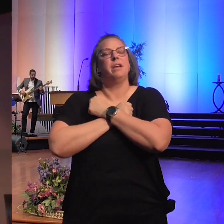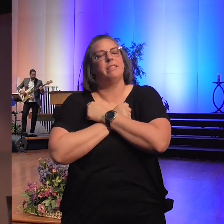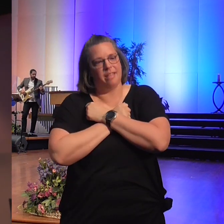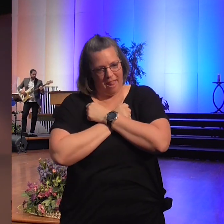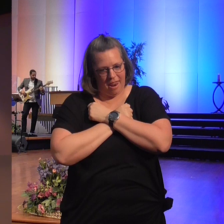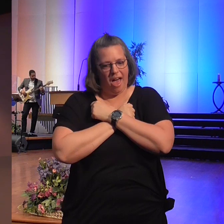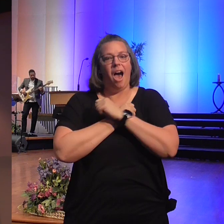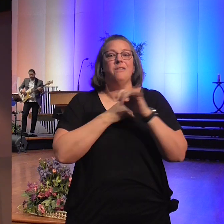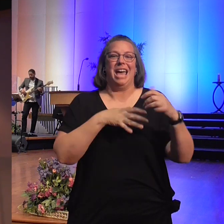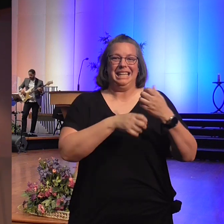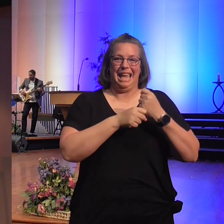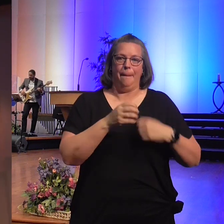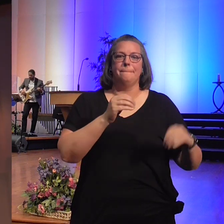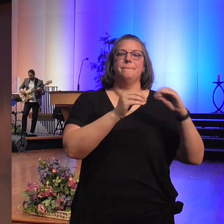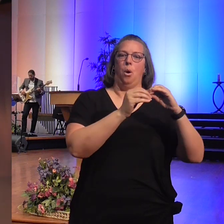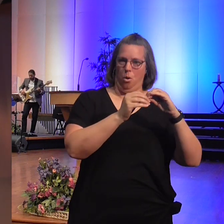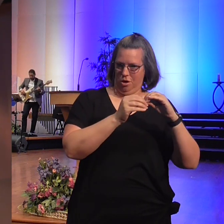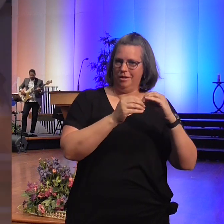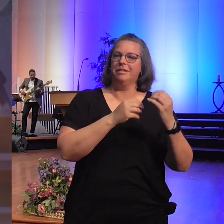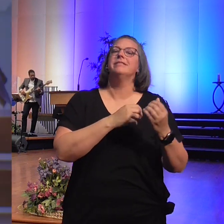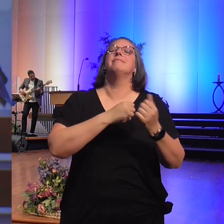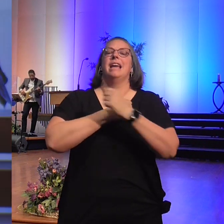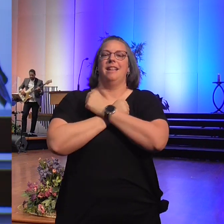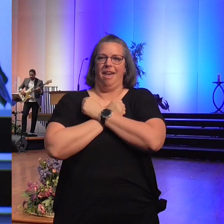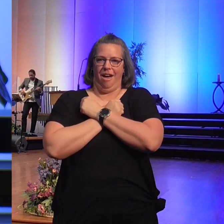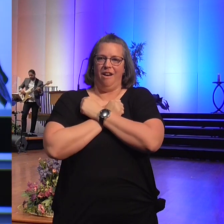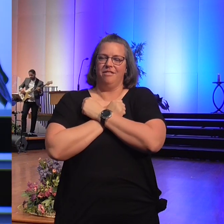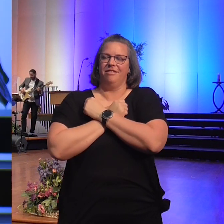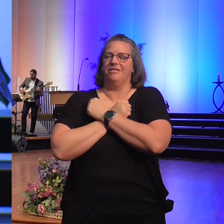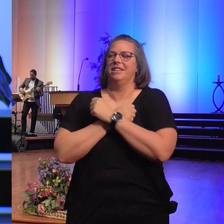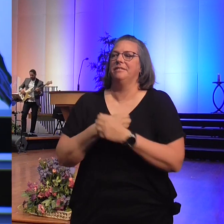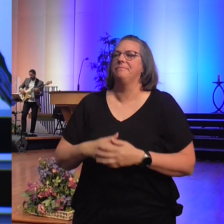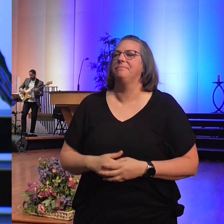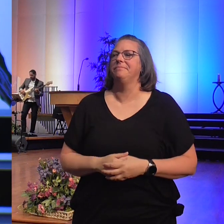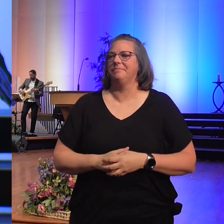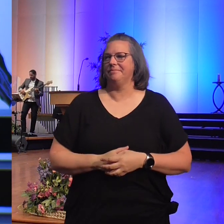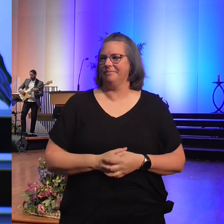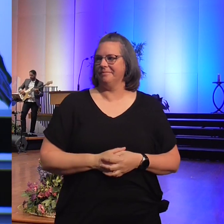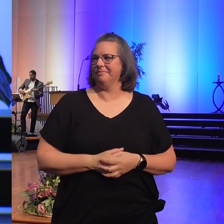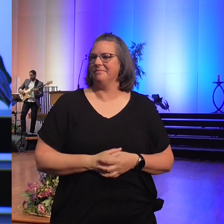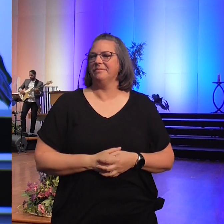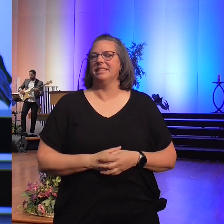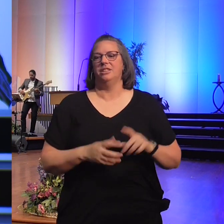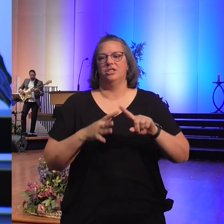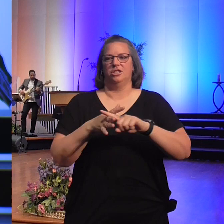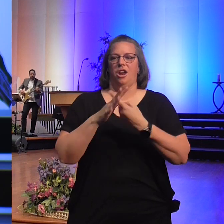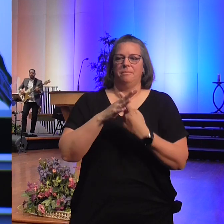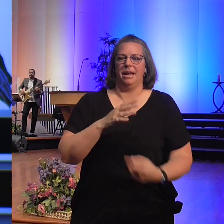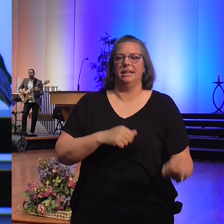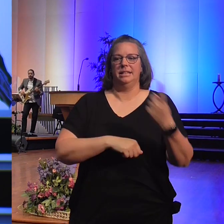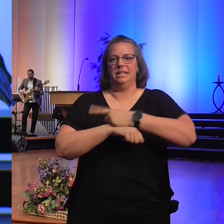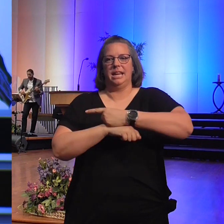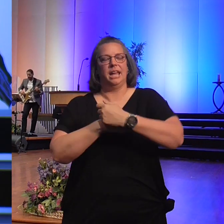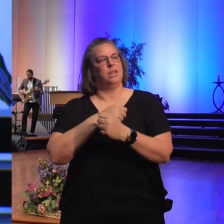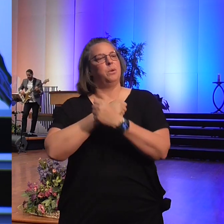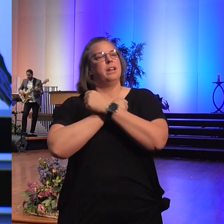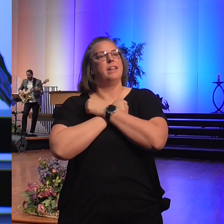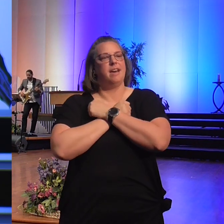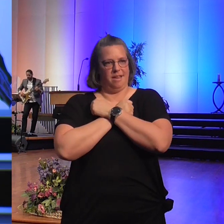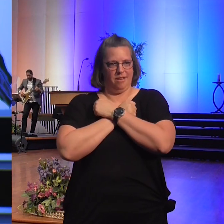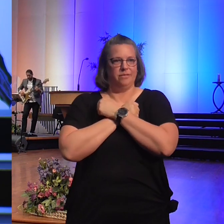love, that's what I get more of, is love. I start my day